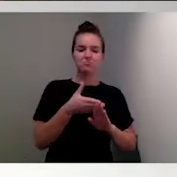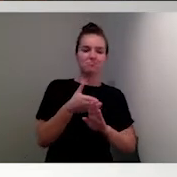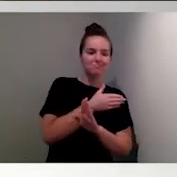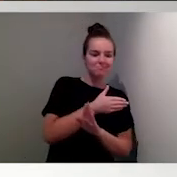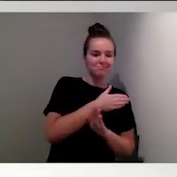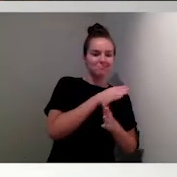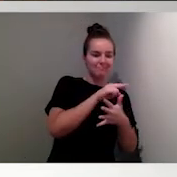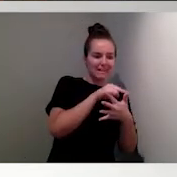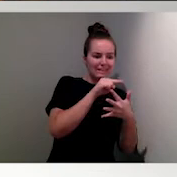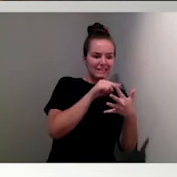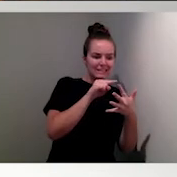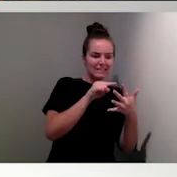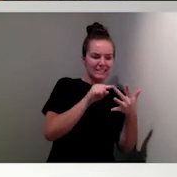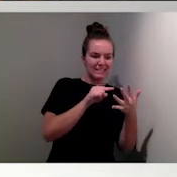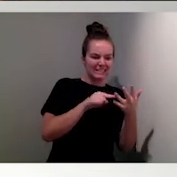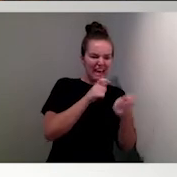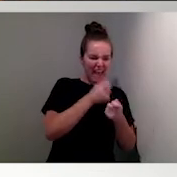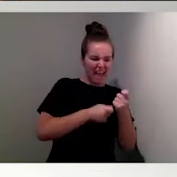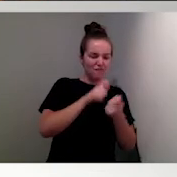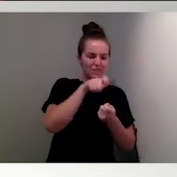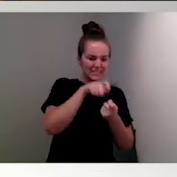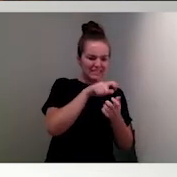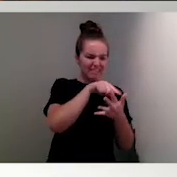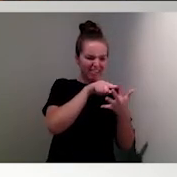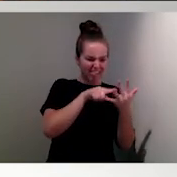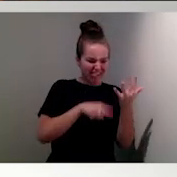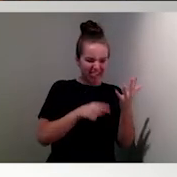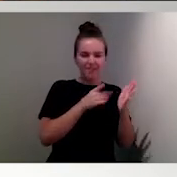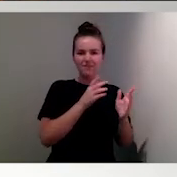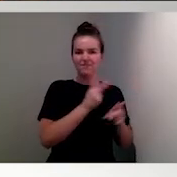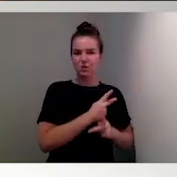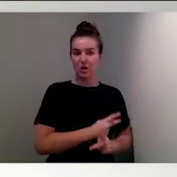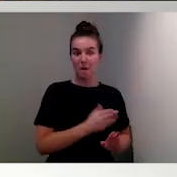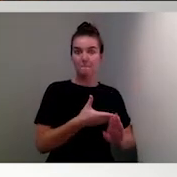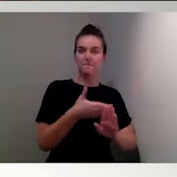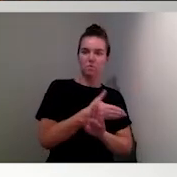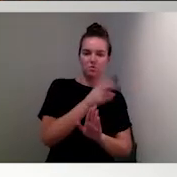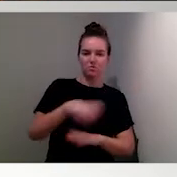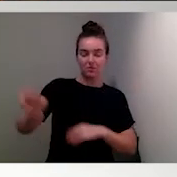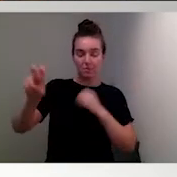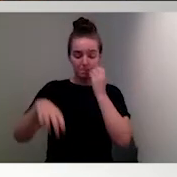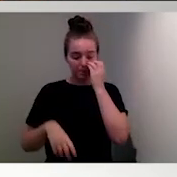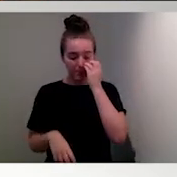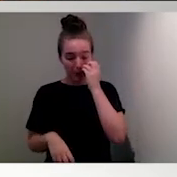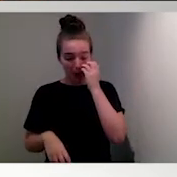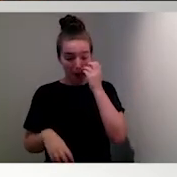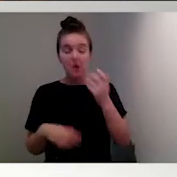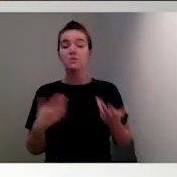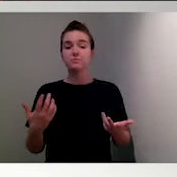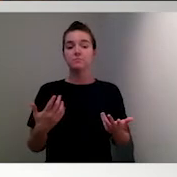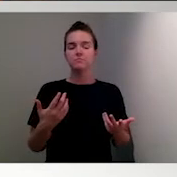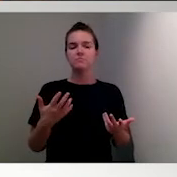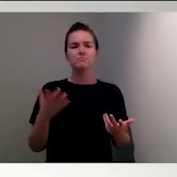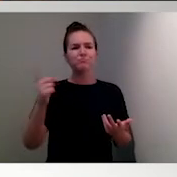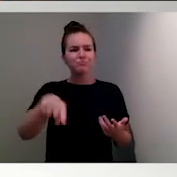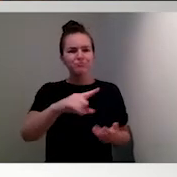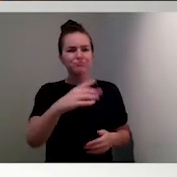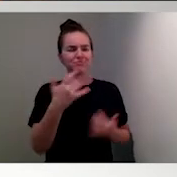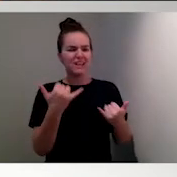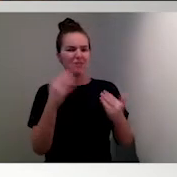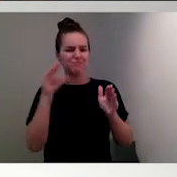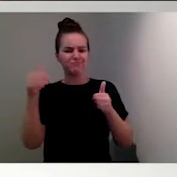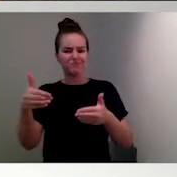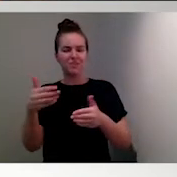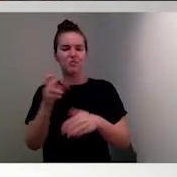that, I want to talk about the role of a travel advisor, whether it's me or anybody else. Everybody knows it's super easy to get on the internet and